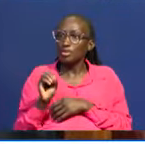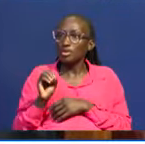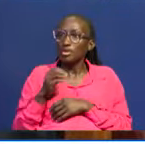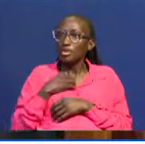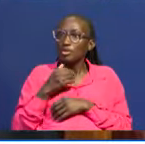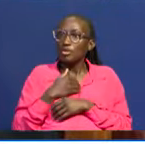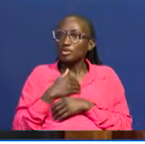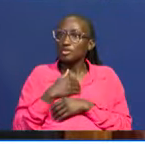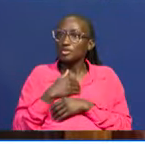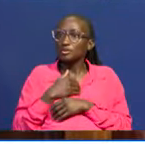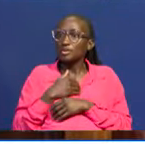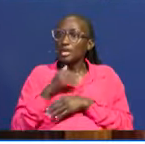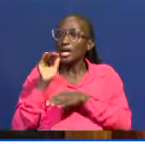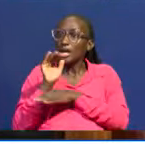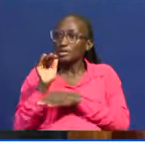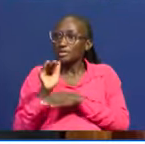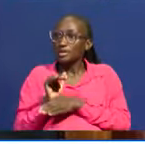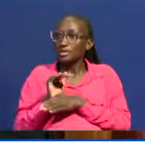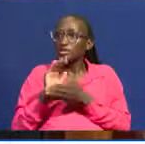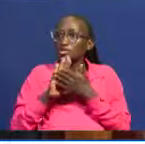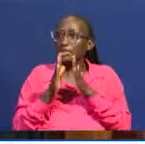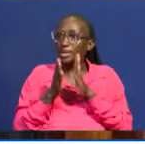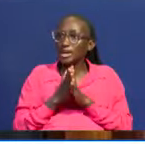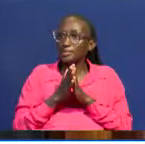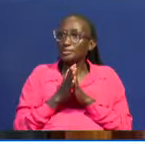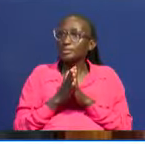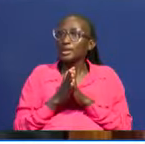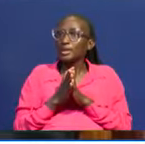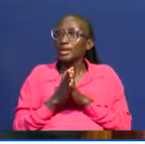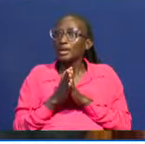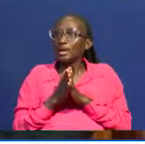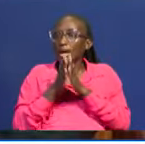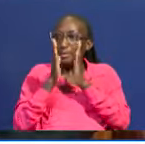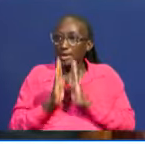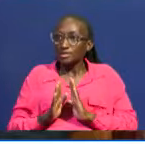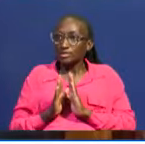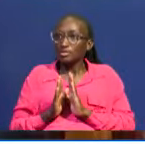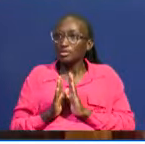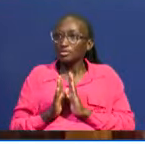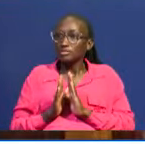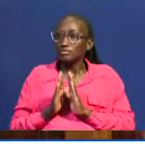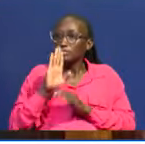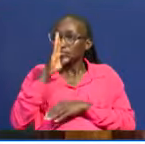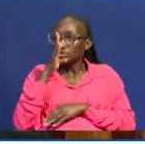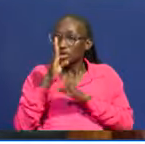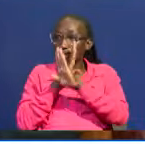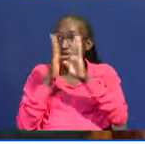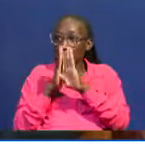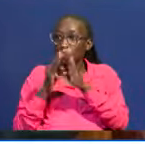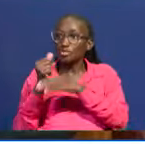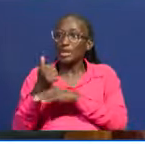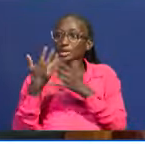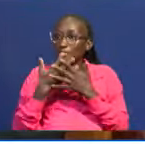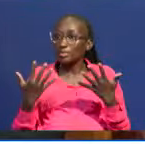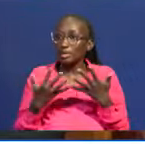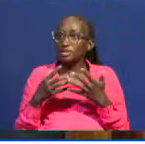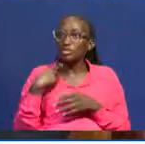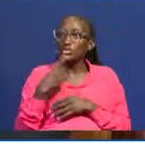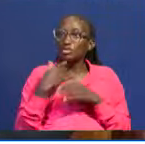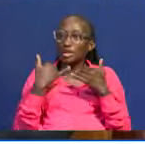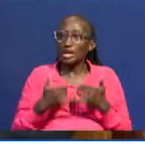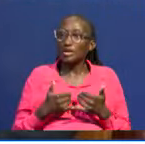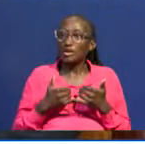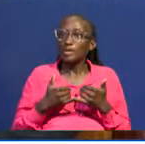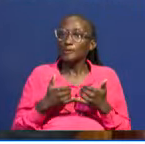approached to be proxy in buying the property, and how Jahenda, the question that has been asked, is the one operating